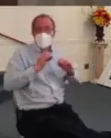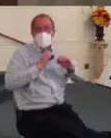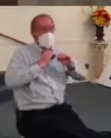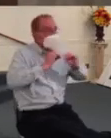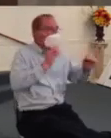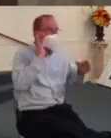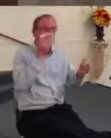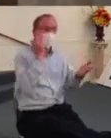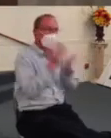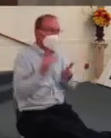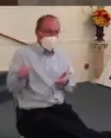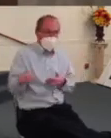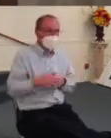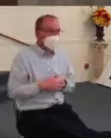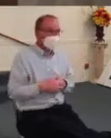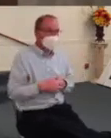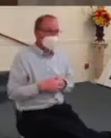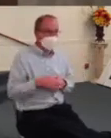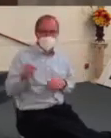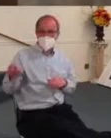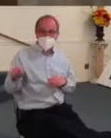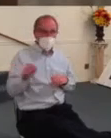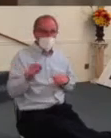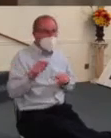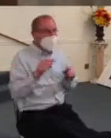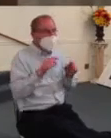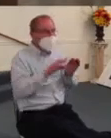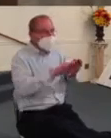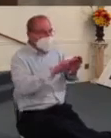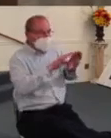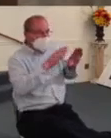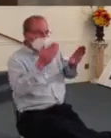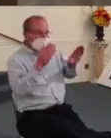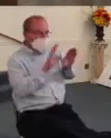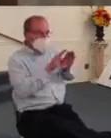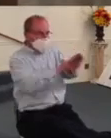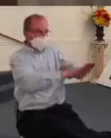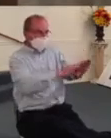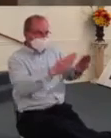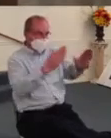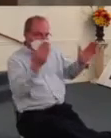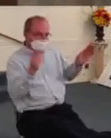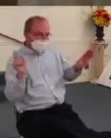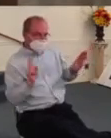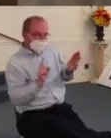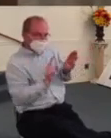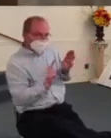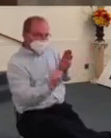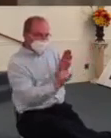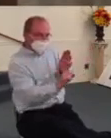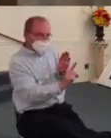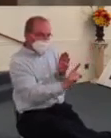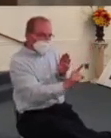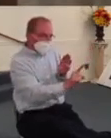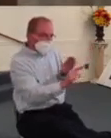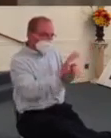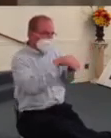the door and comes in? All the men surrounding the table, what